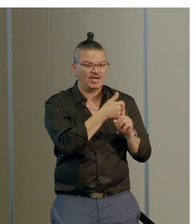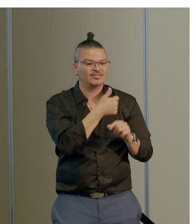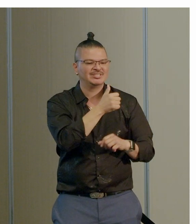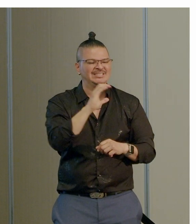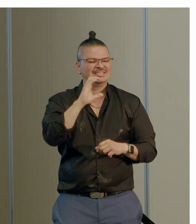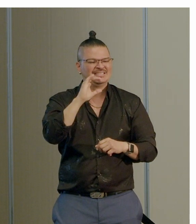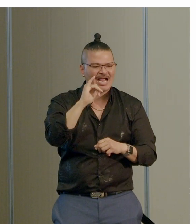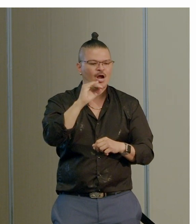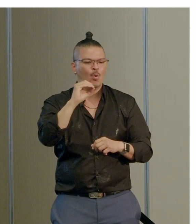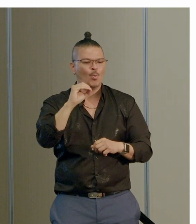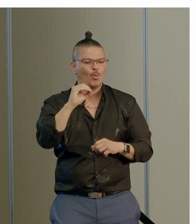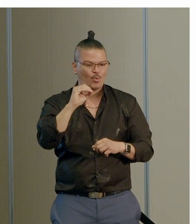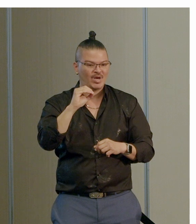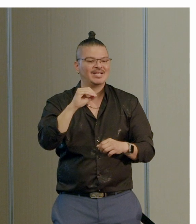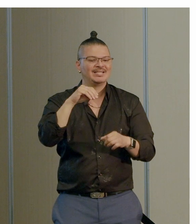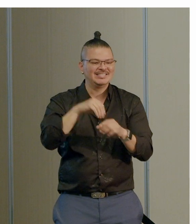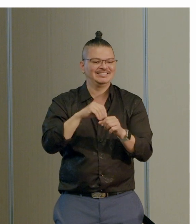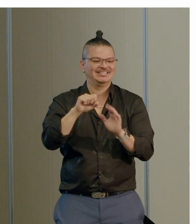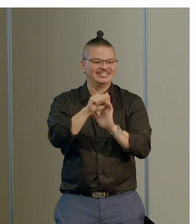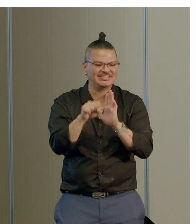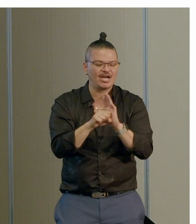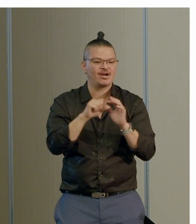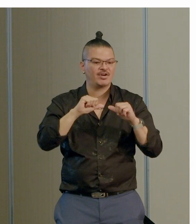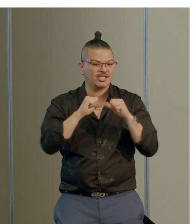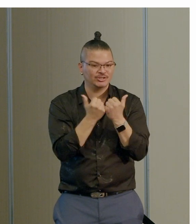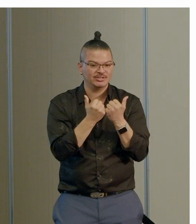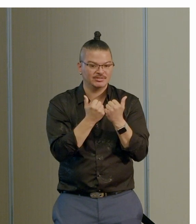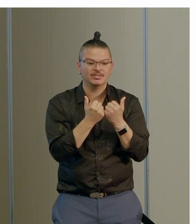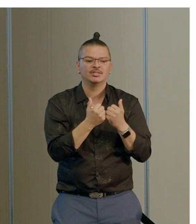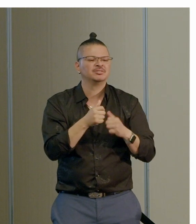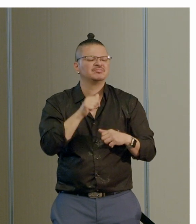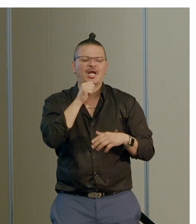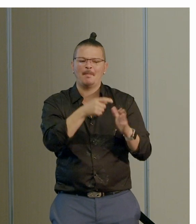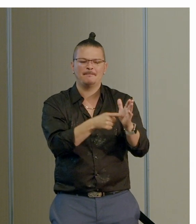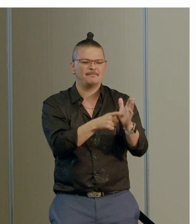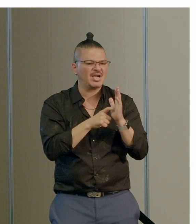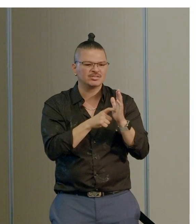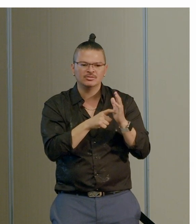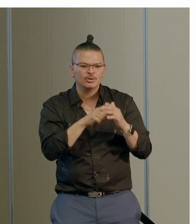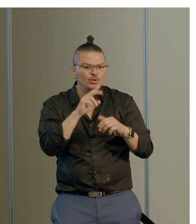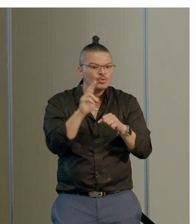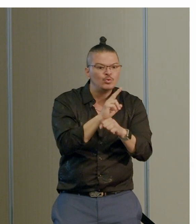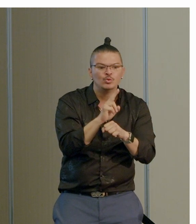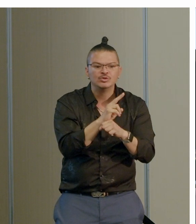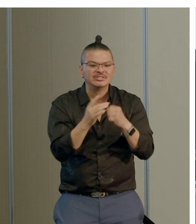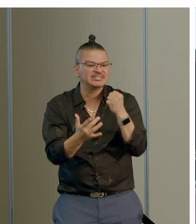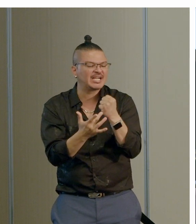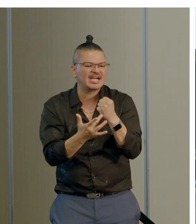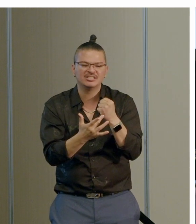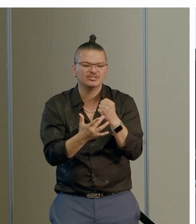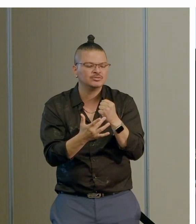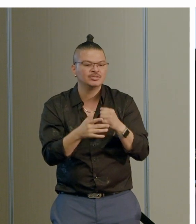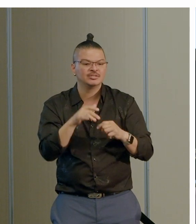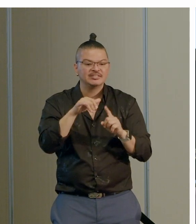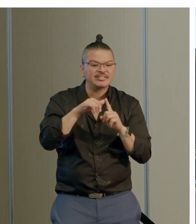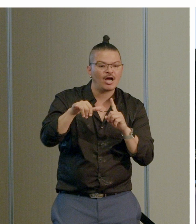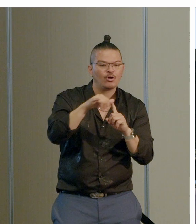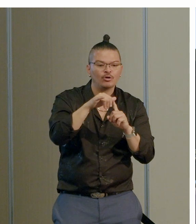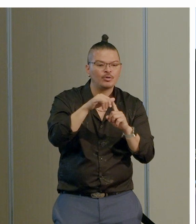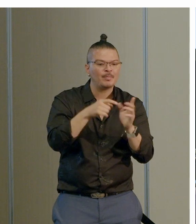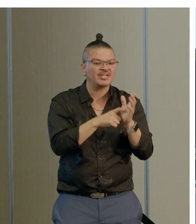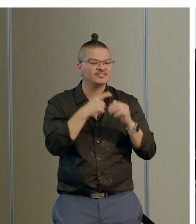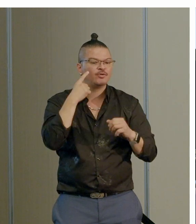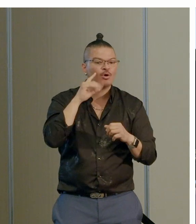are not mandated to use the technical standards, Section 508 of the Rehab Act, there's so much